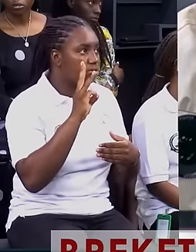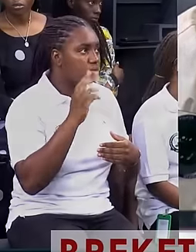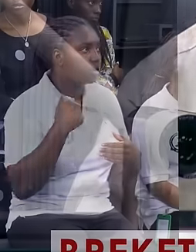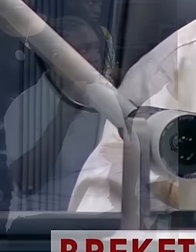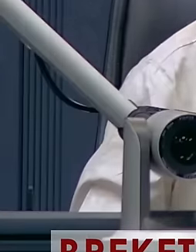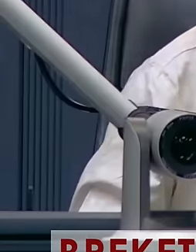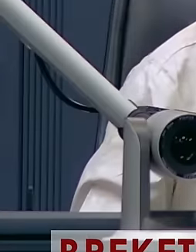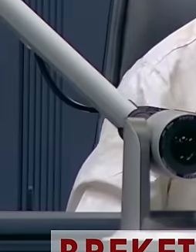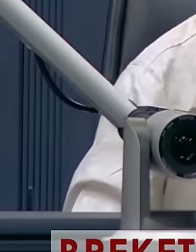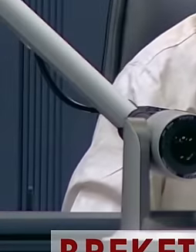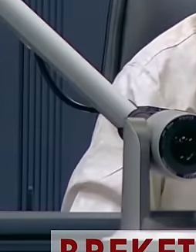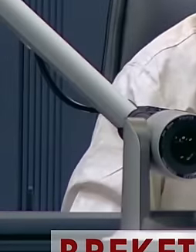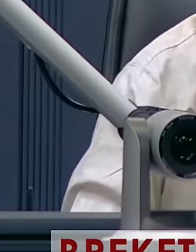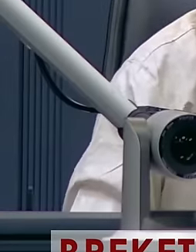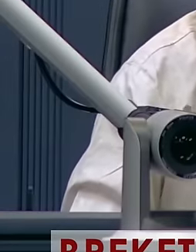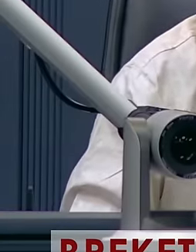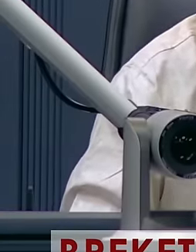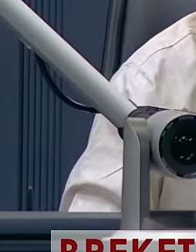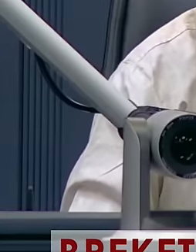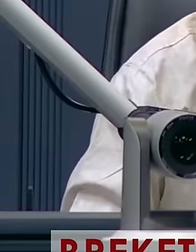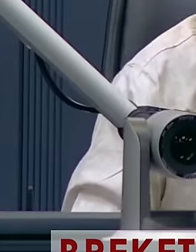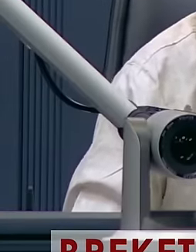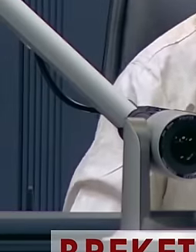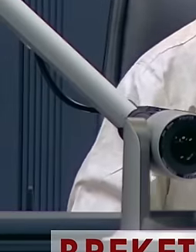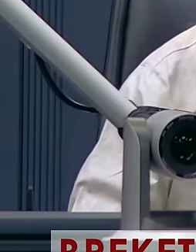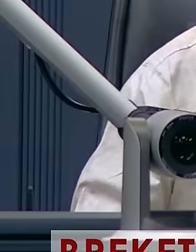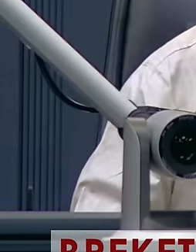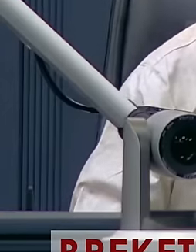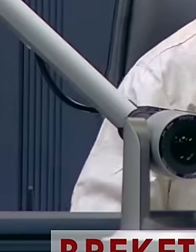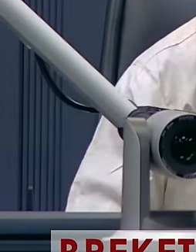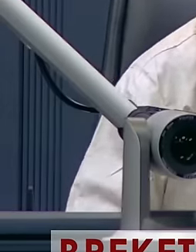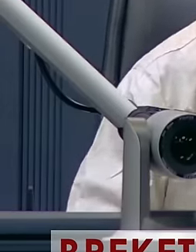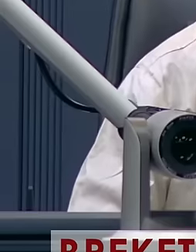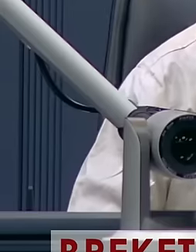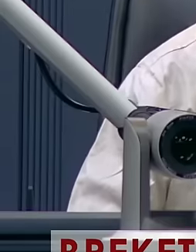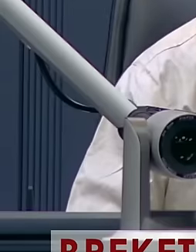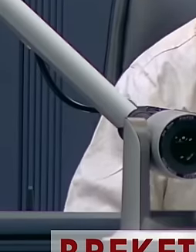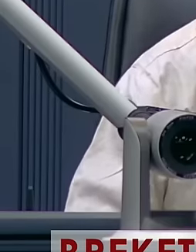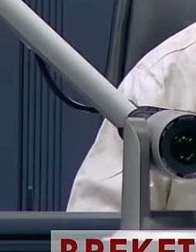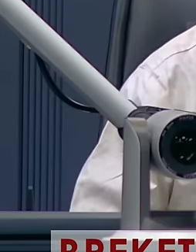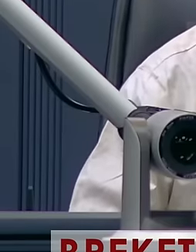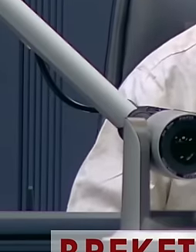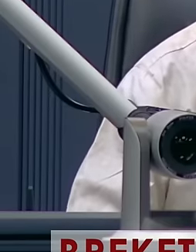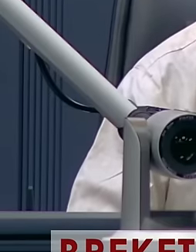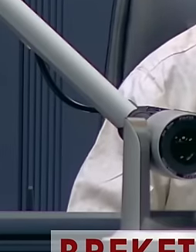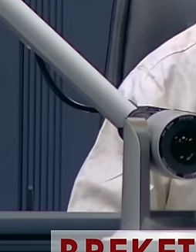We will expose the matter until the right ear get to hear and